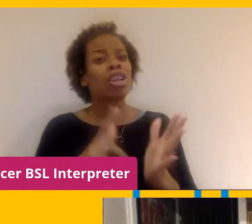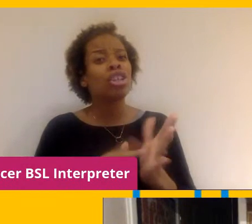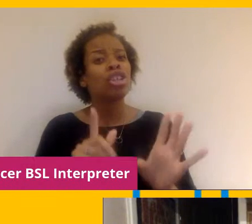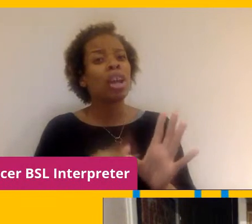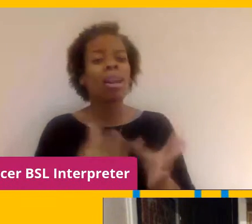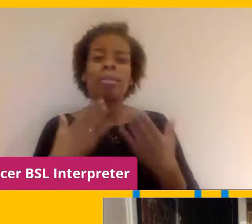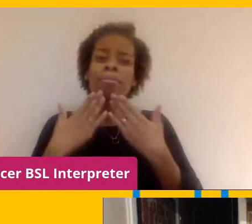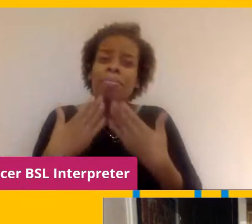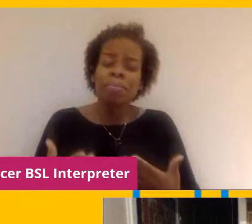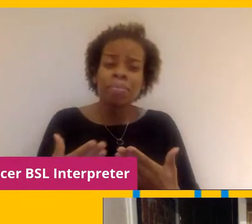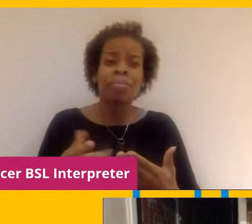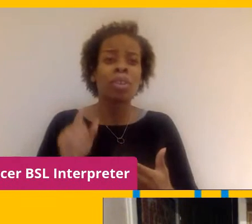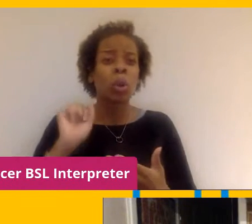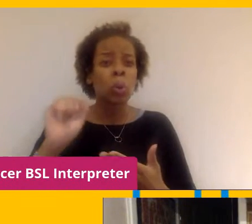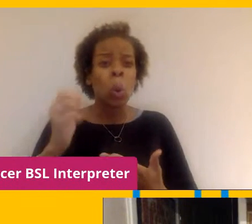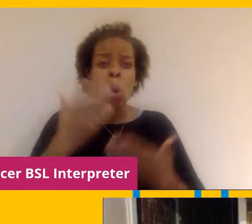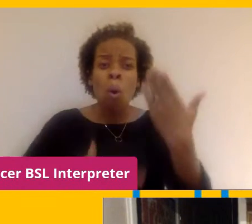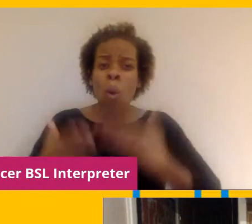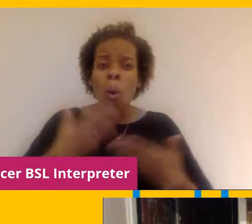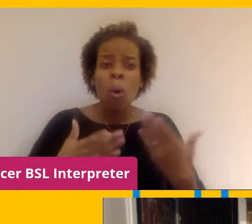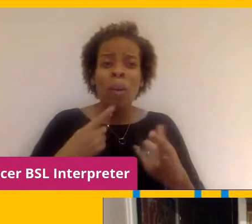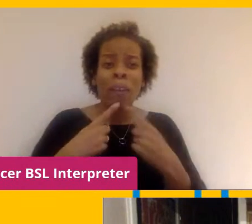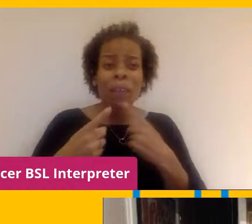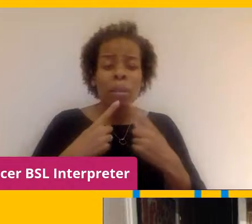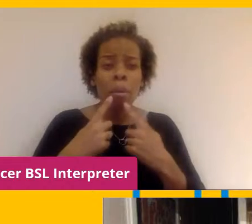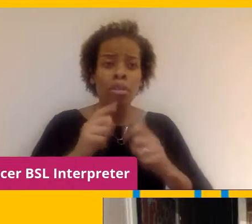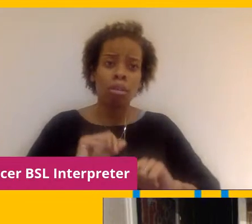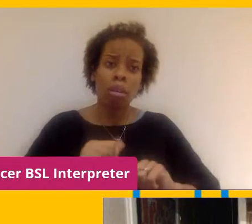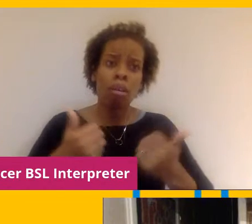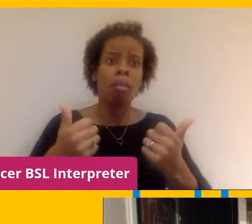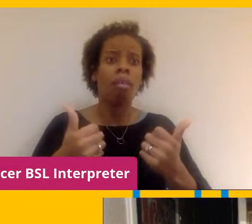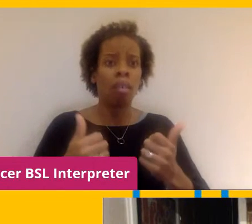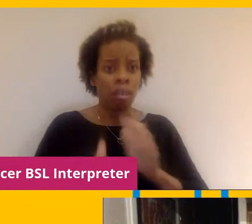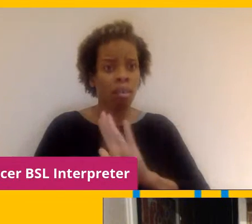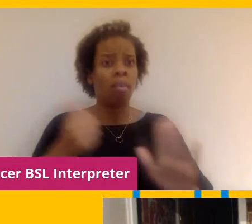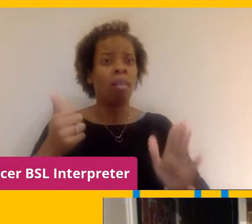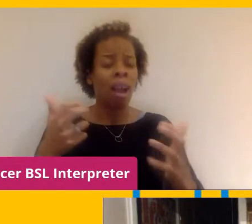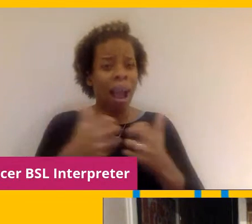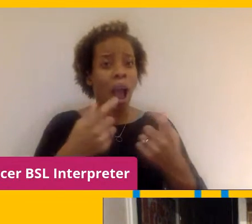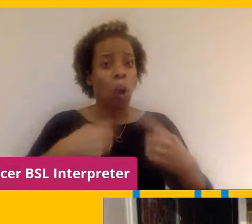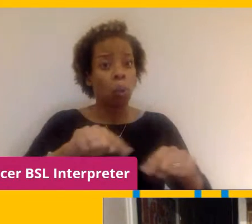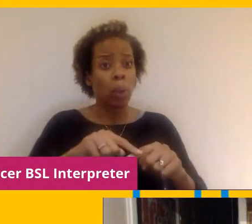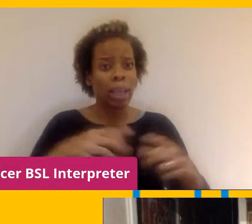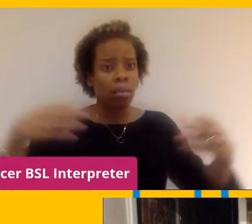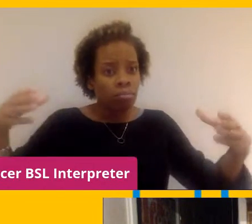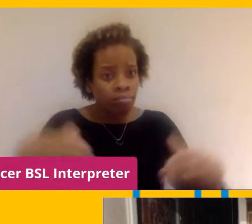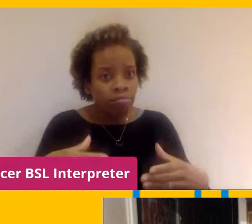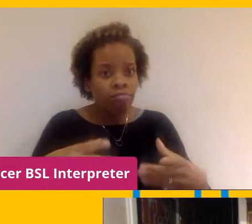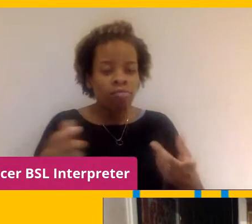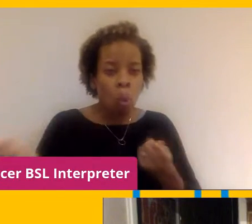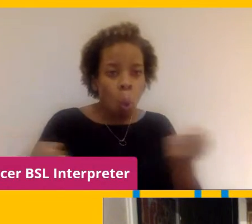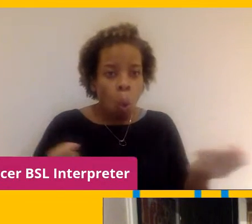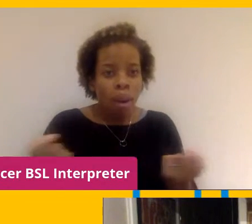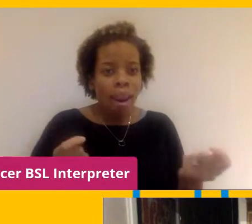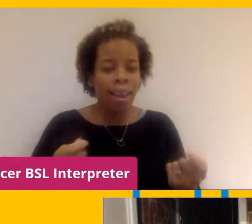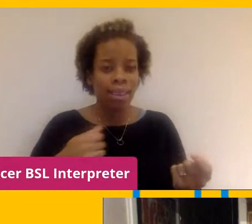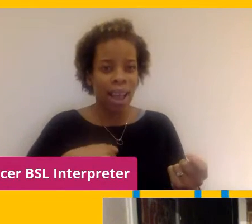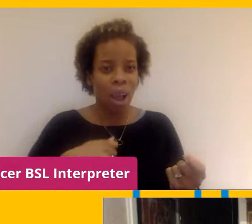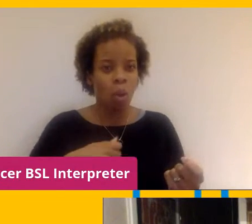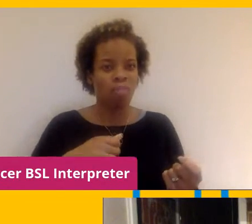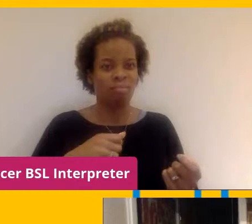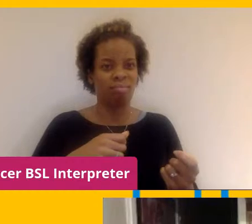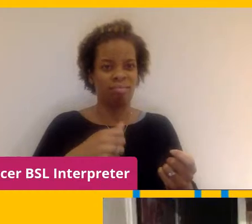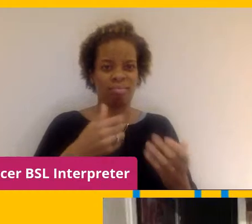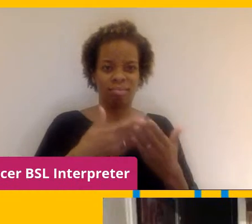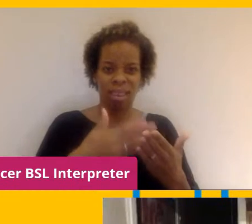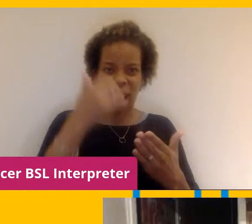overview from Jenny of what organising for ARPS members of staff can look like. And certainly I know in our branch we've seen a